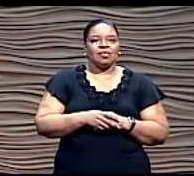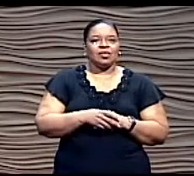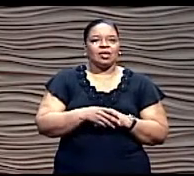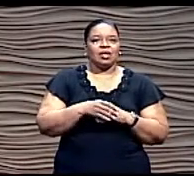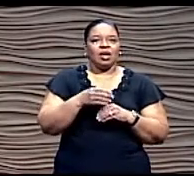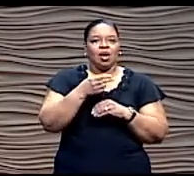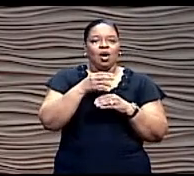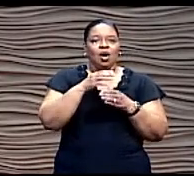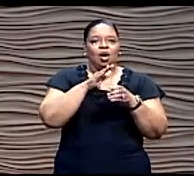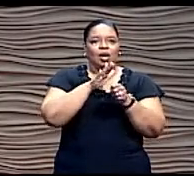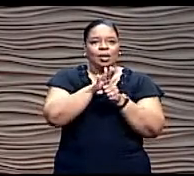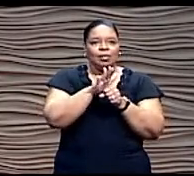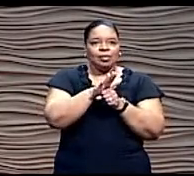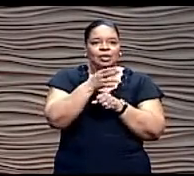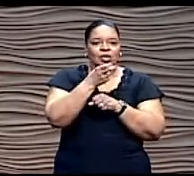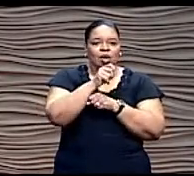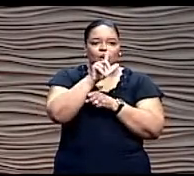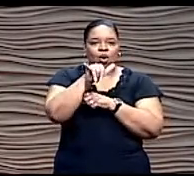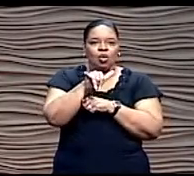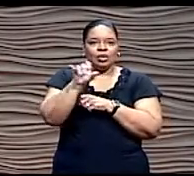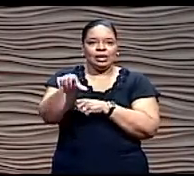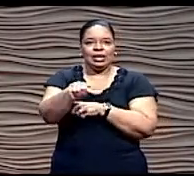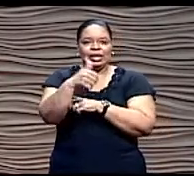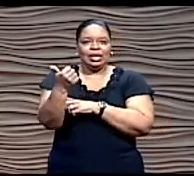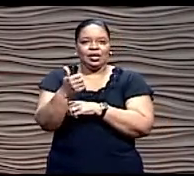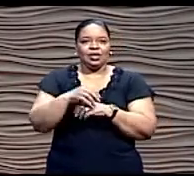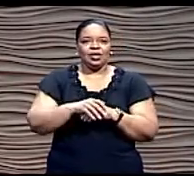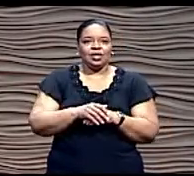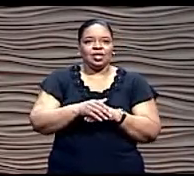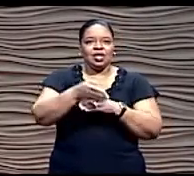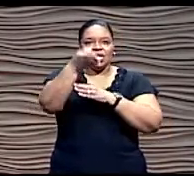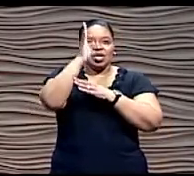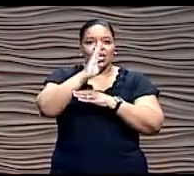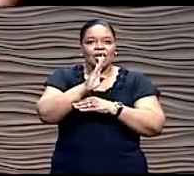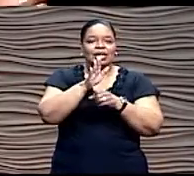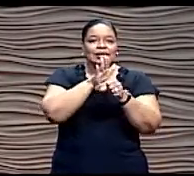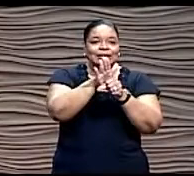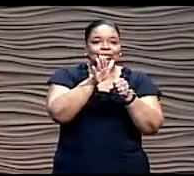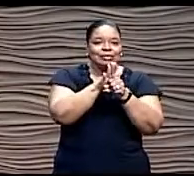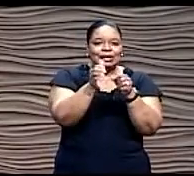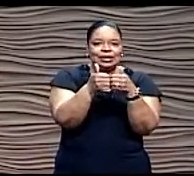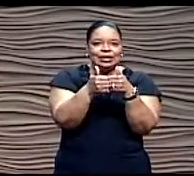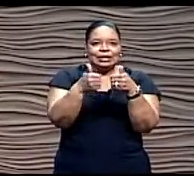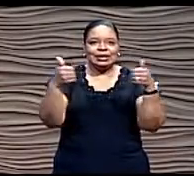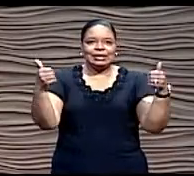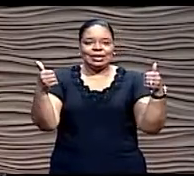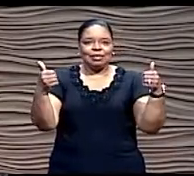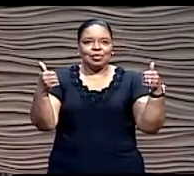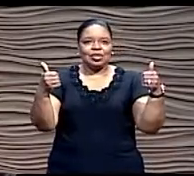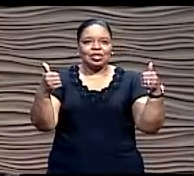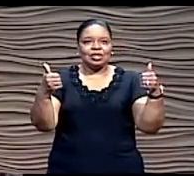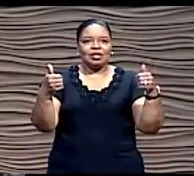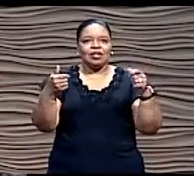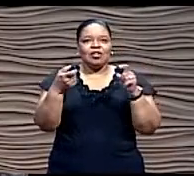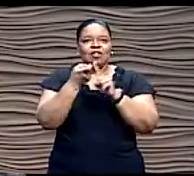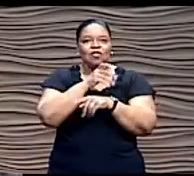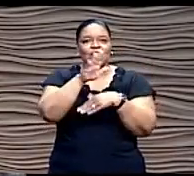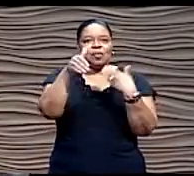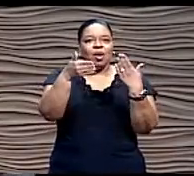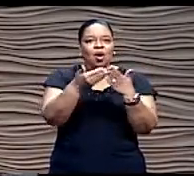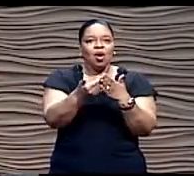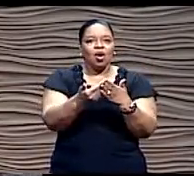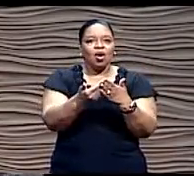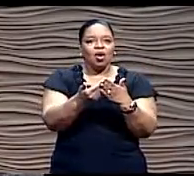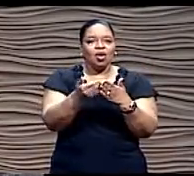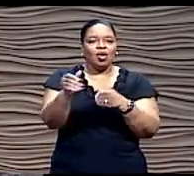other. I like that, that God is completely separated from all